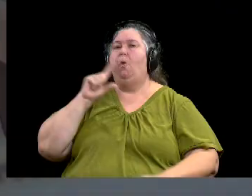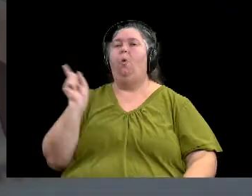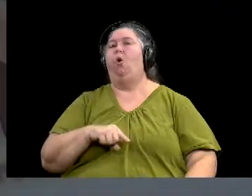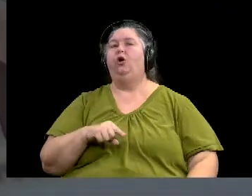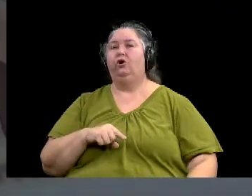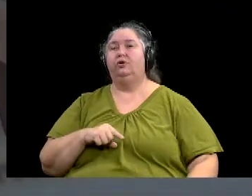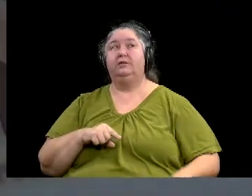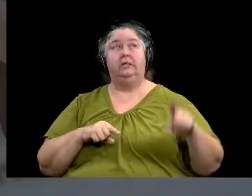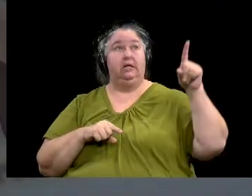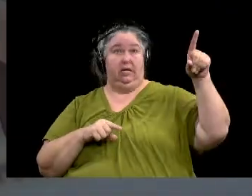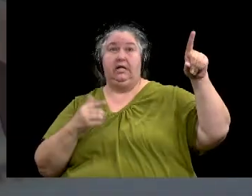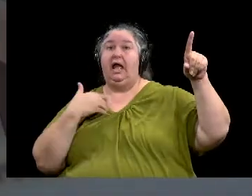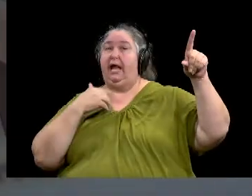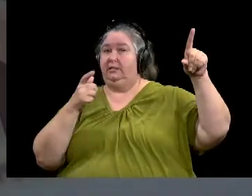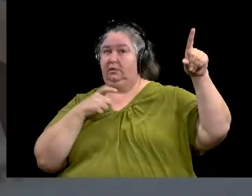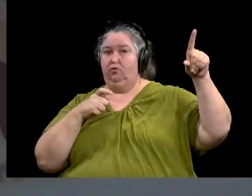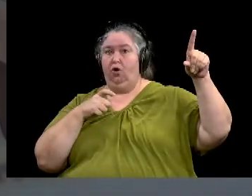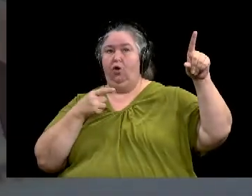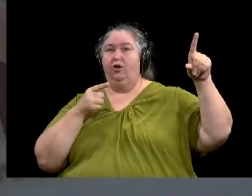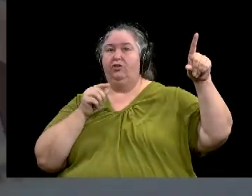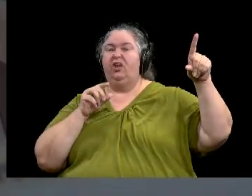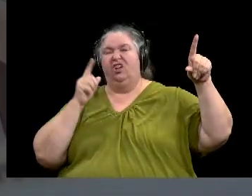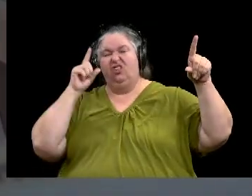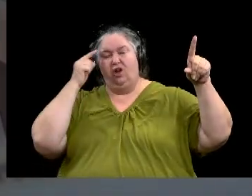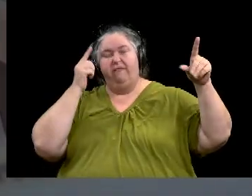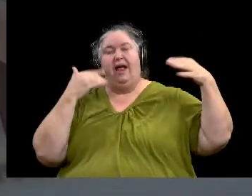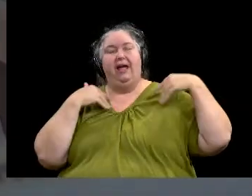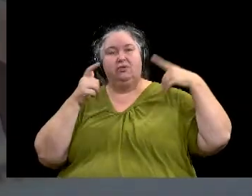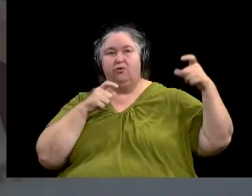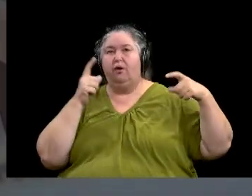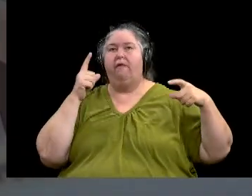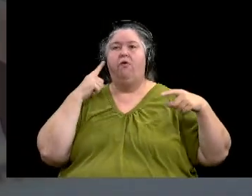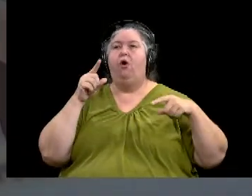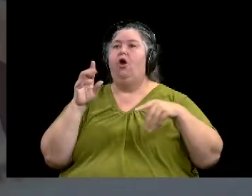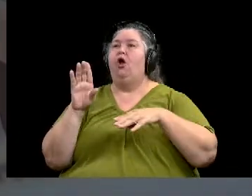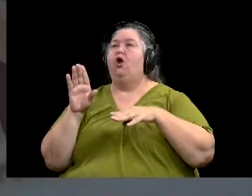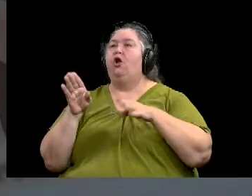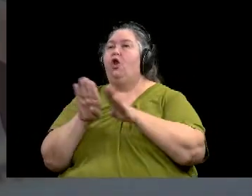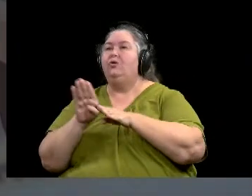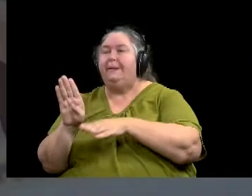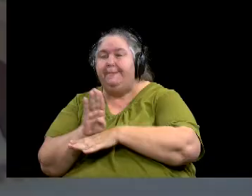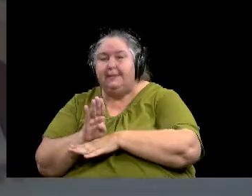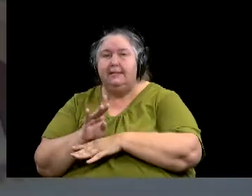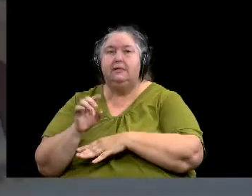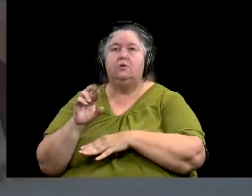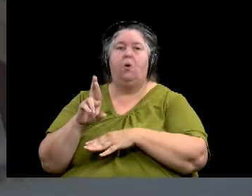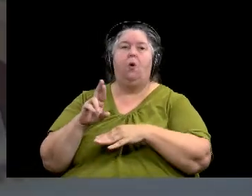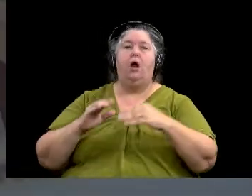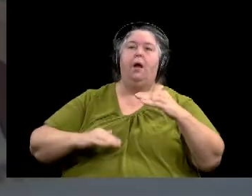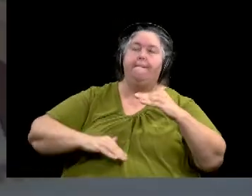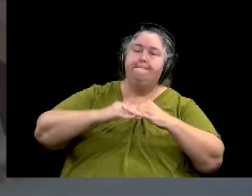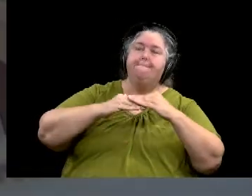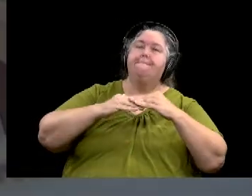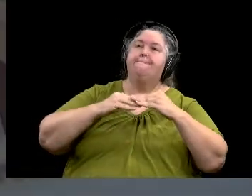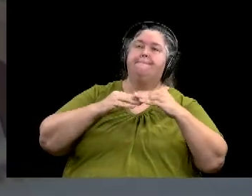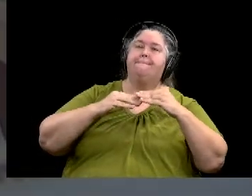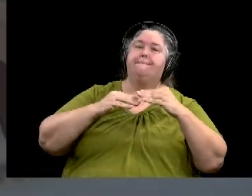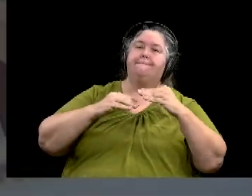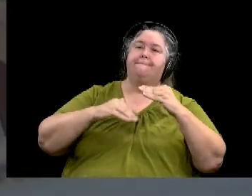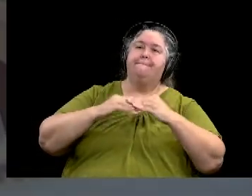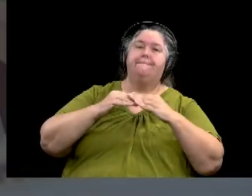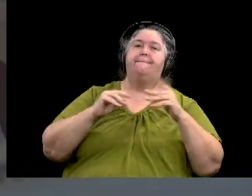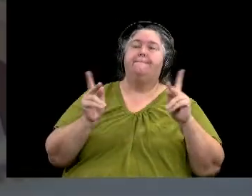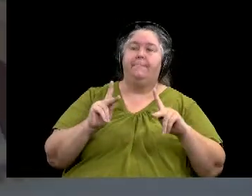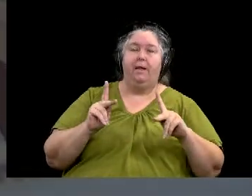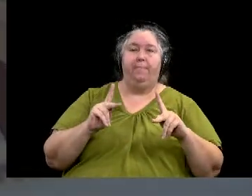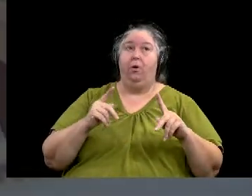everything from business closures to occupancy to mask mandates. We have not gotten any word of any deviation